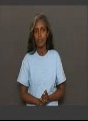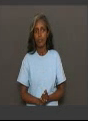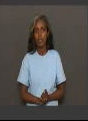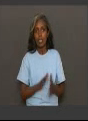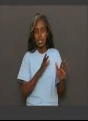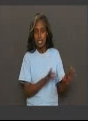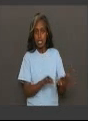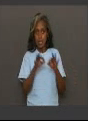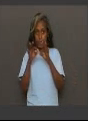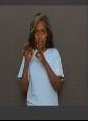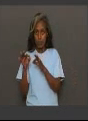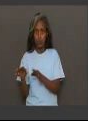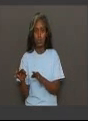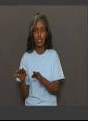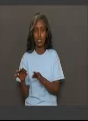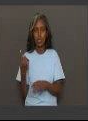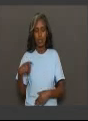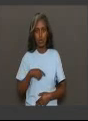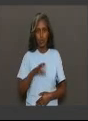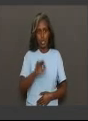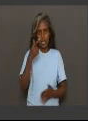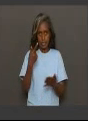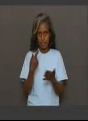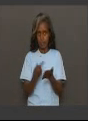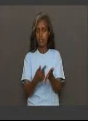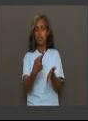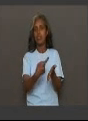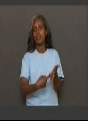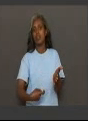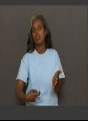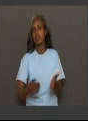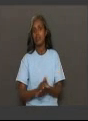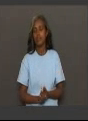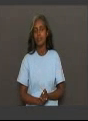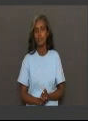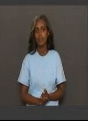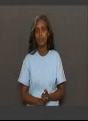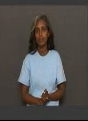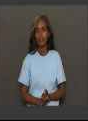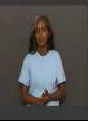By substitution, we get this result.